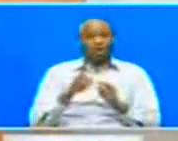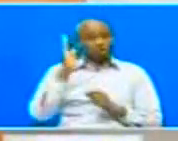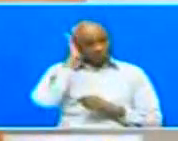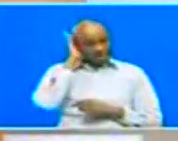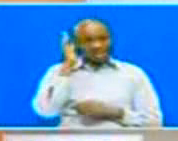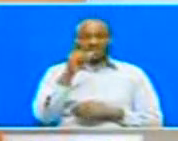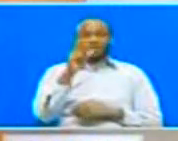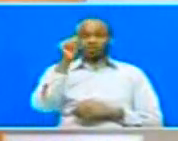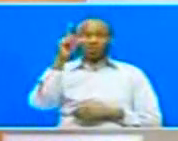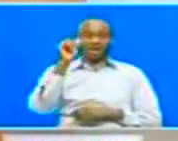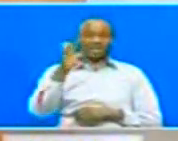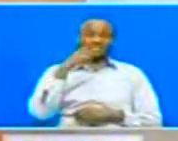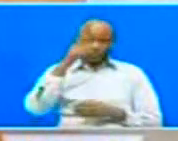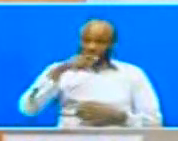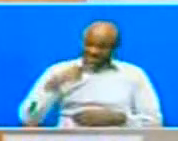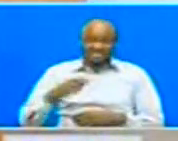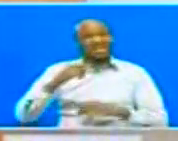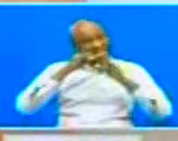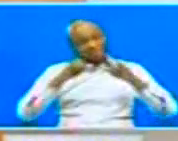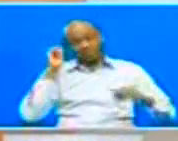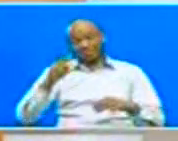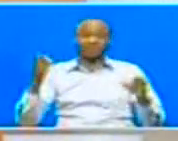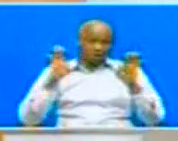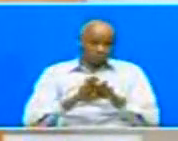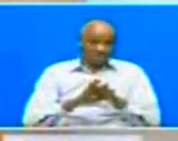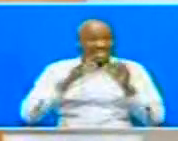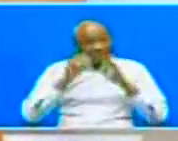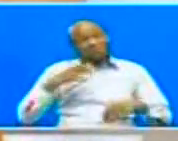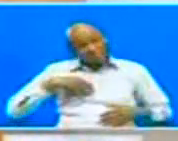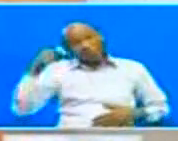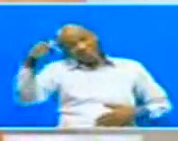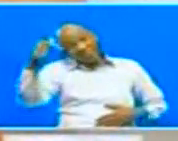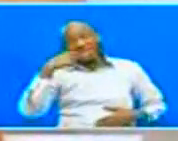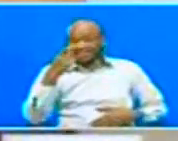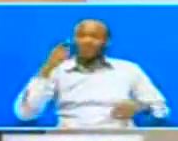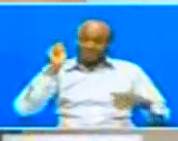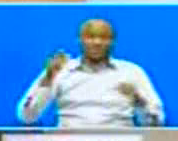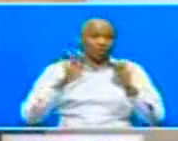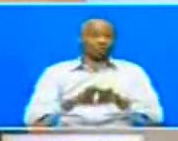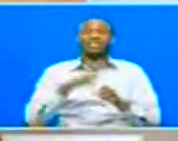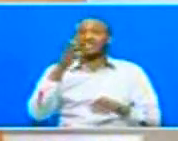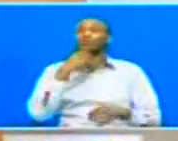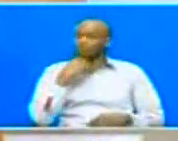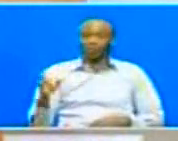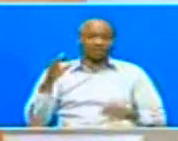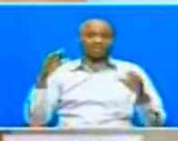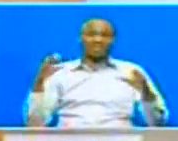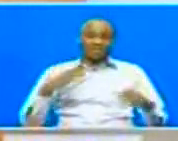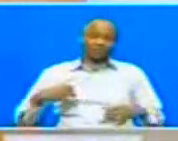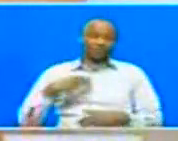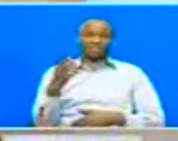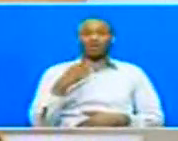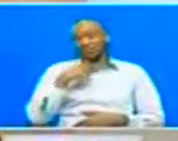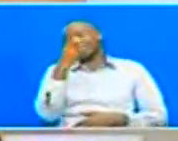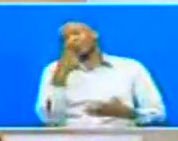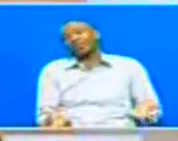record, severally, even recently, saying that those camps must be closed. Yeah. If the host communities are saying that we do not want refugees in our community, who